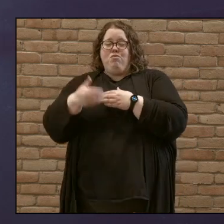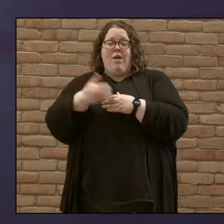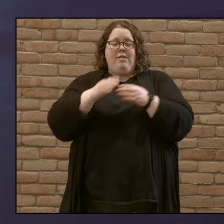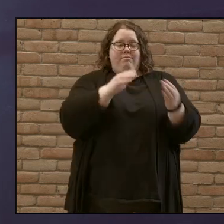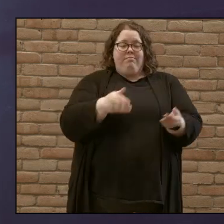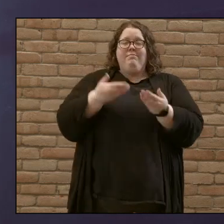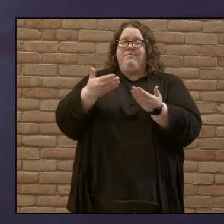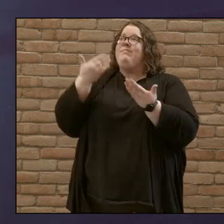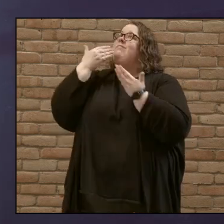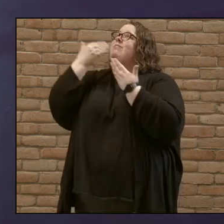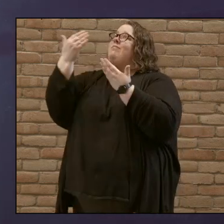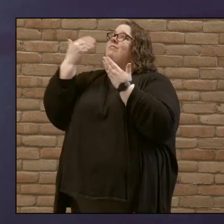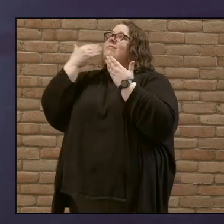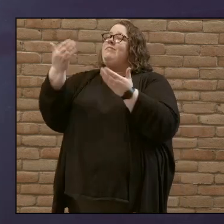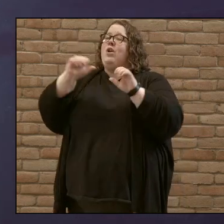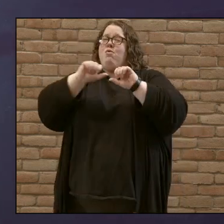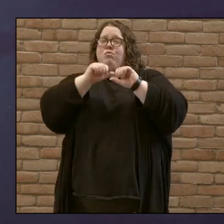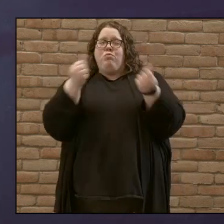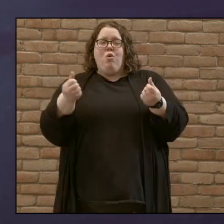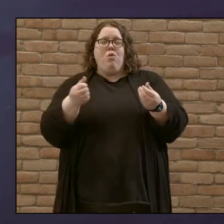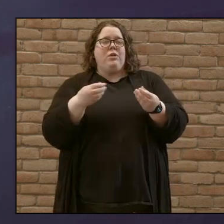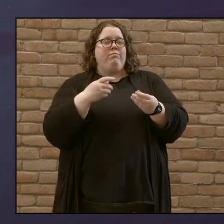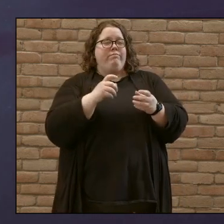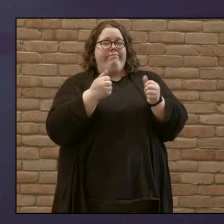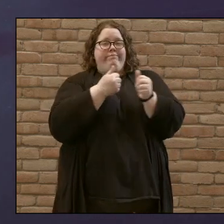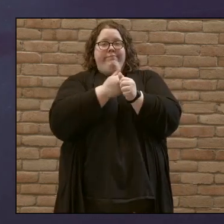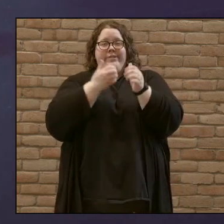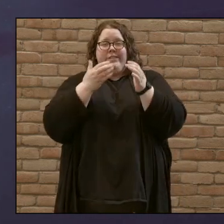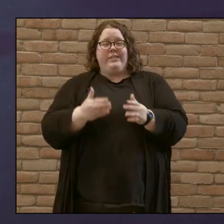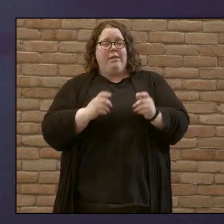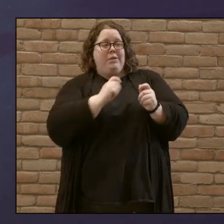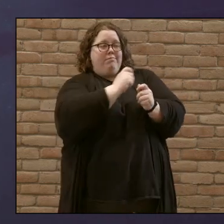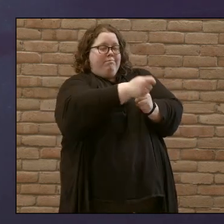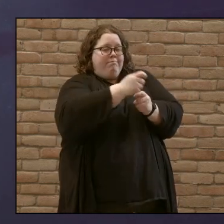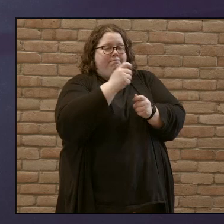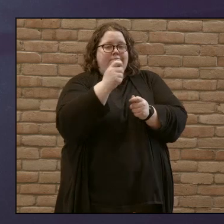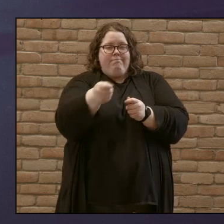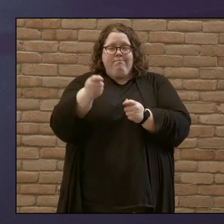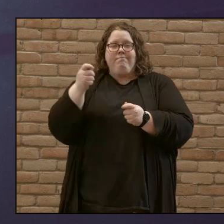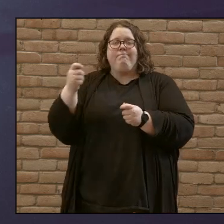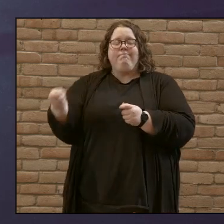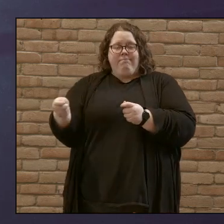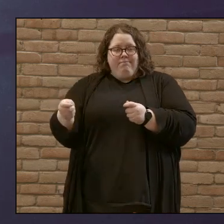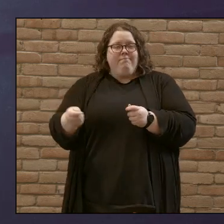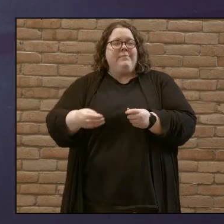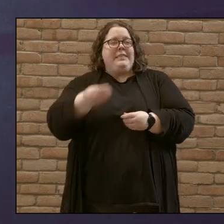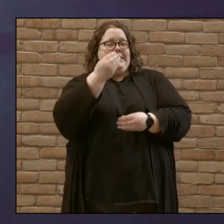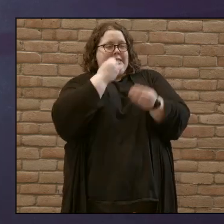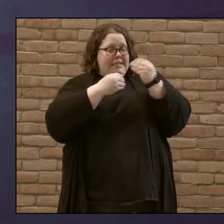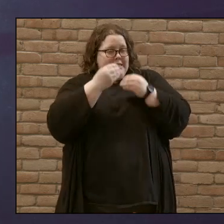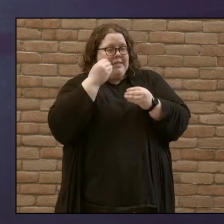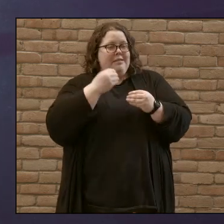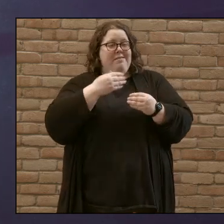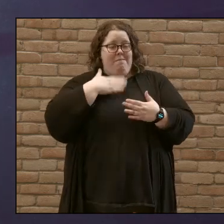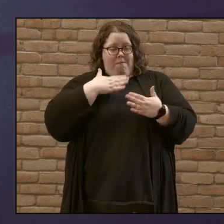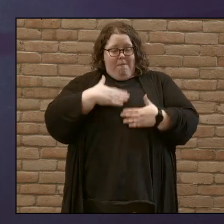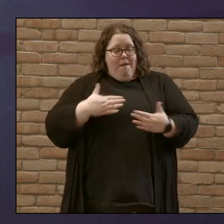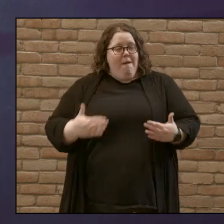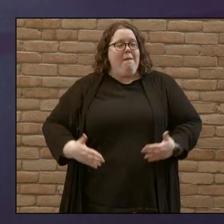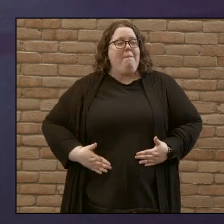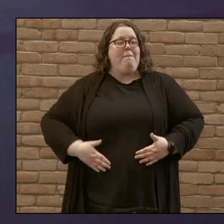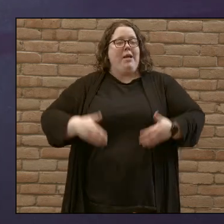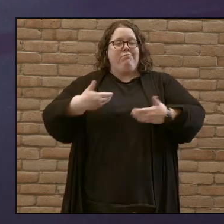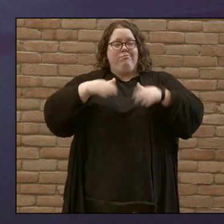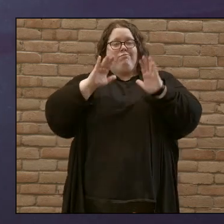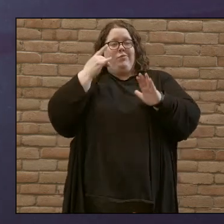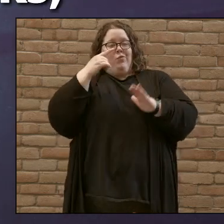broke it, and he gave it to the disciples and said, "Take, eat, this is my body, which is given for you. Do